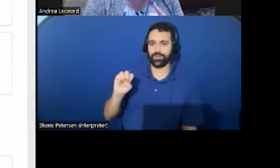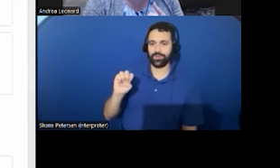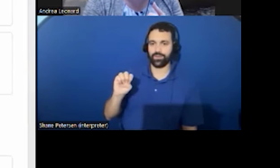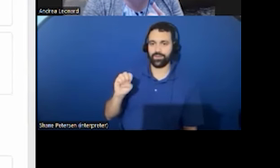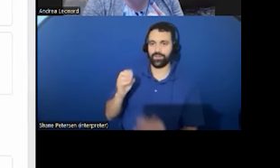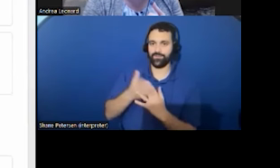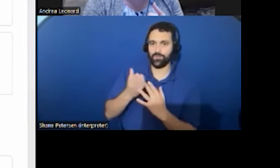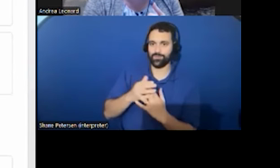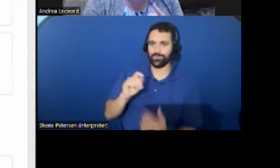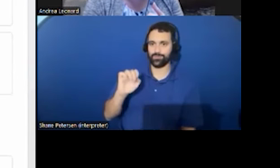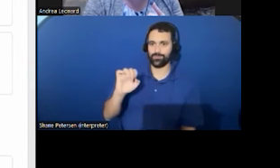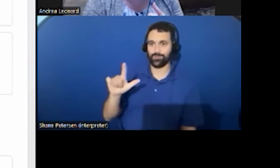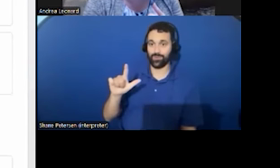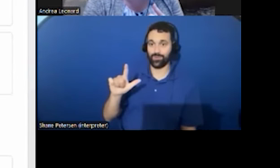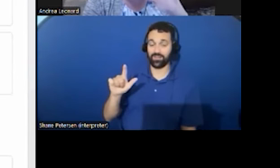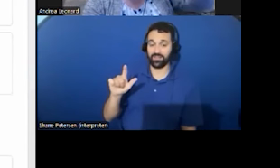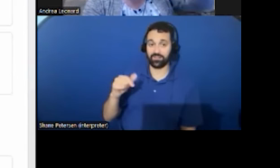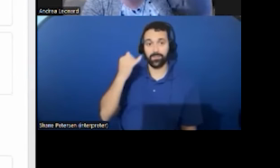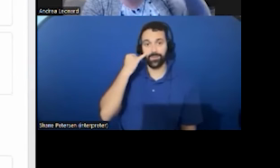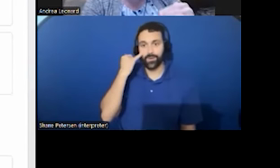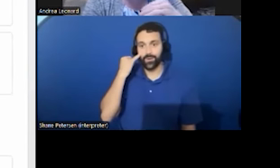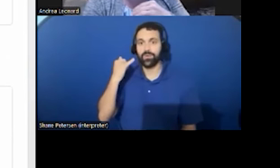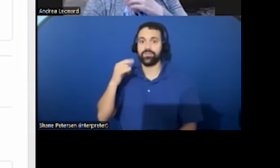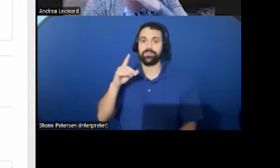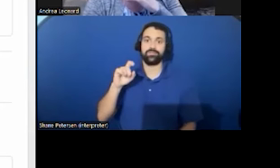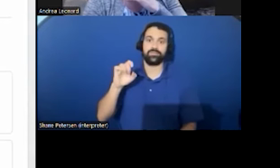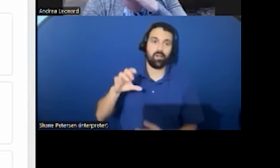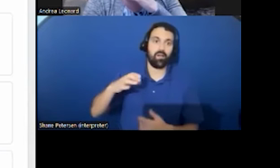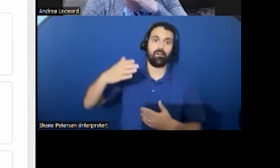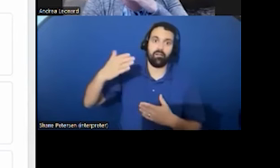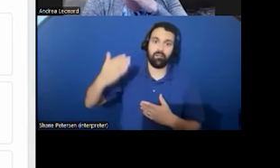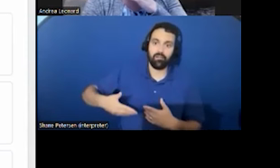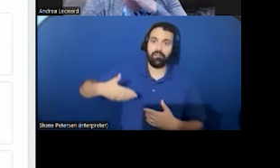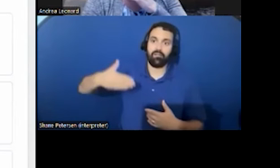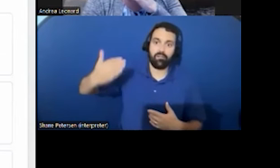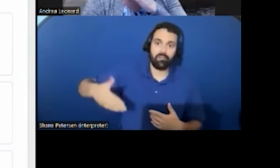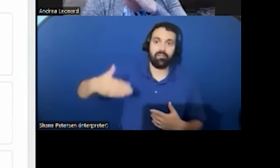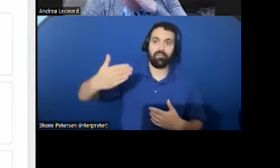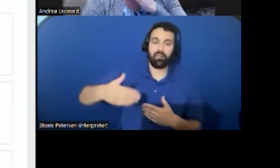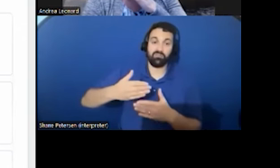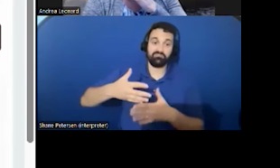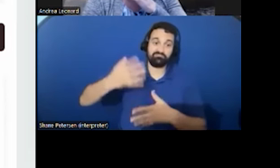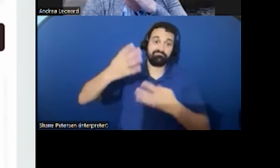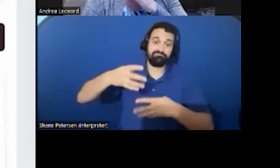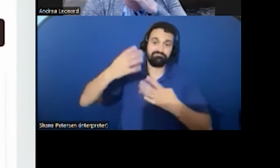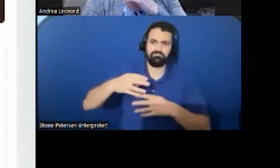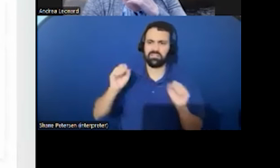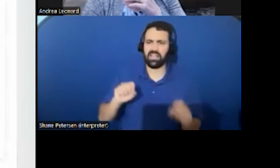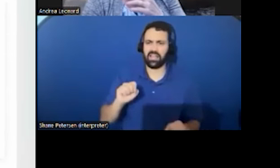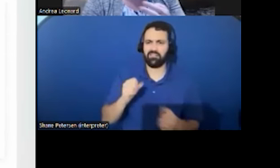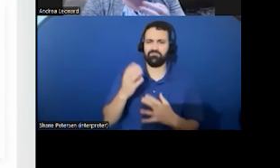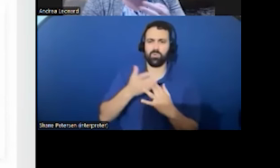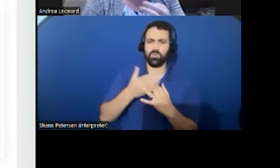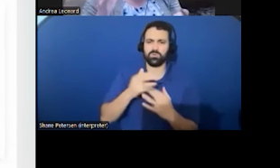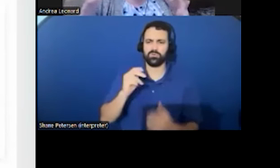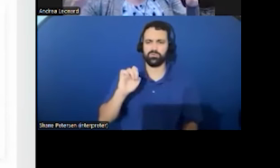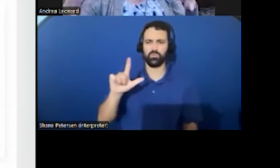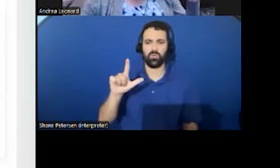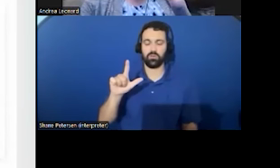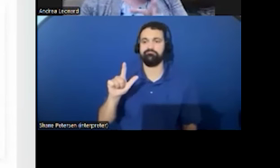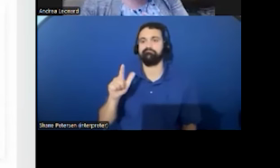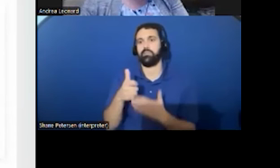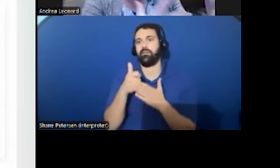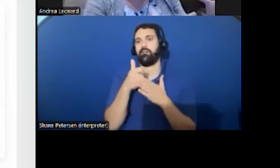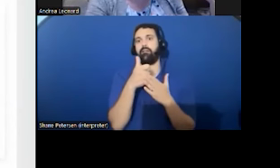linking document after document after document, making the scroll a little longer, I can click on the folder tool and use it to give